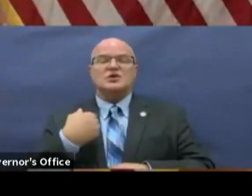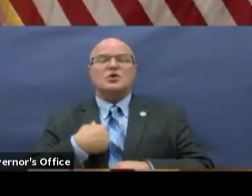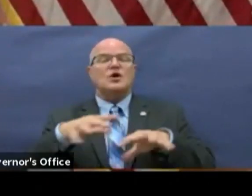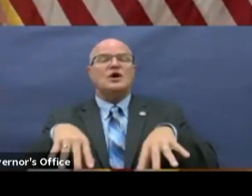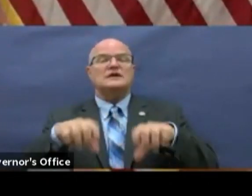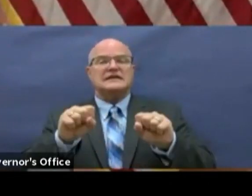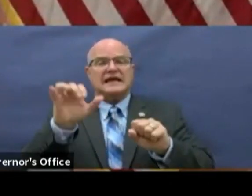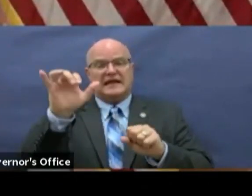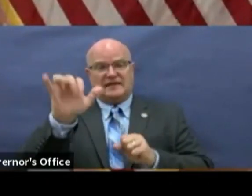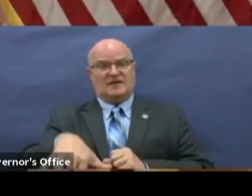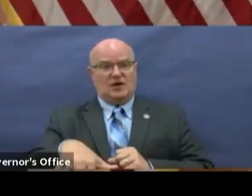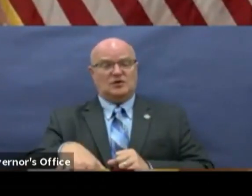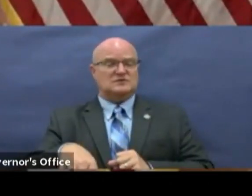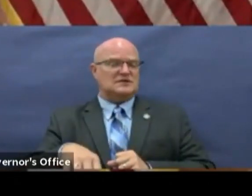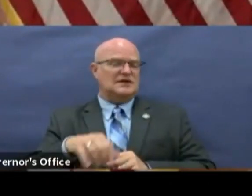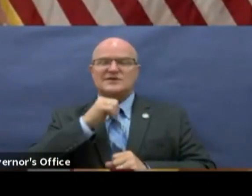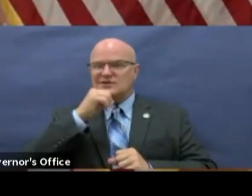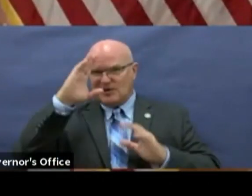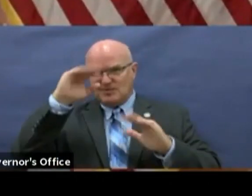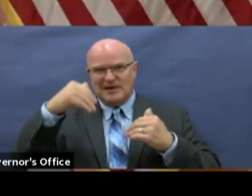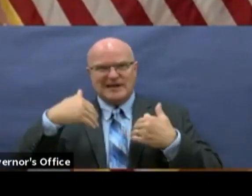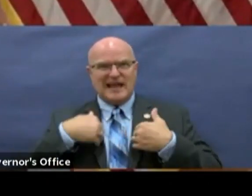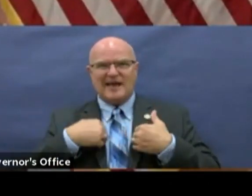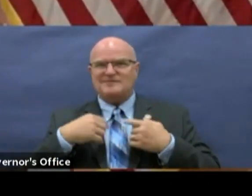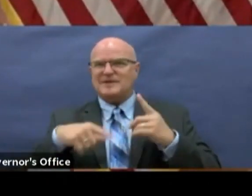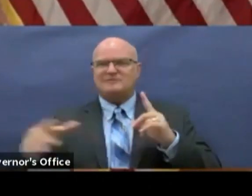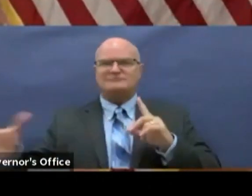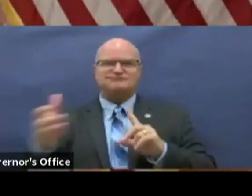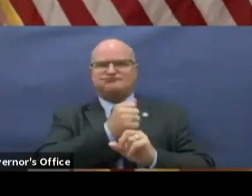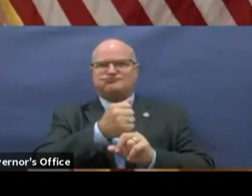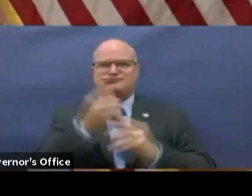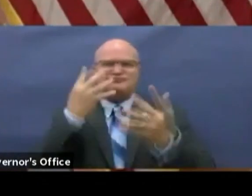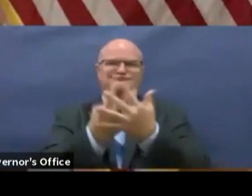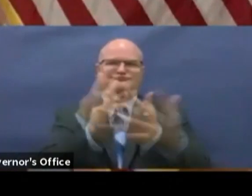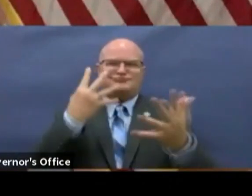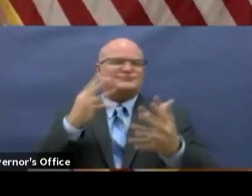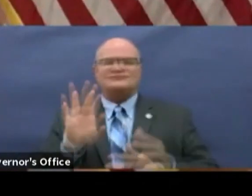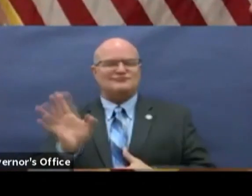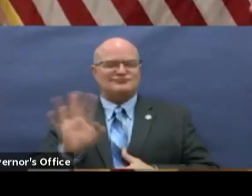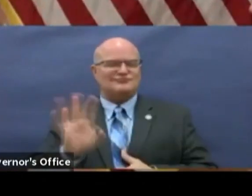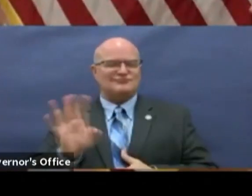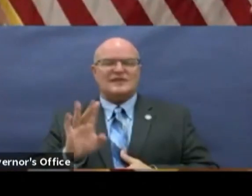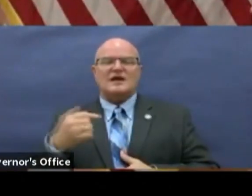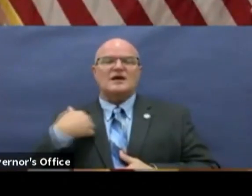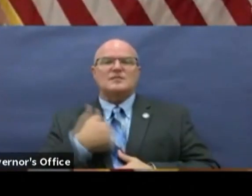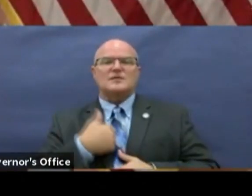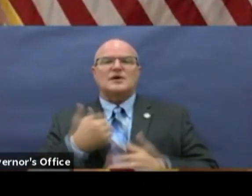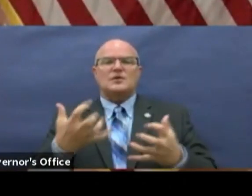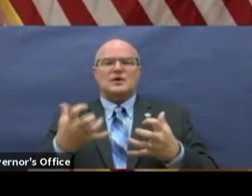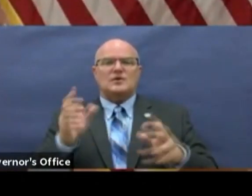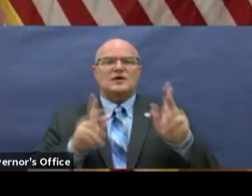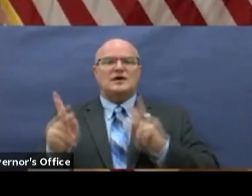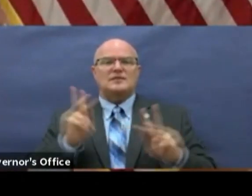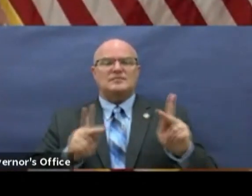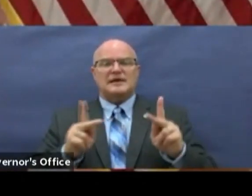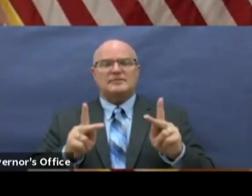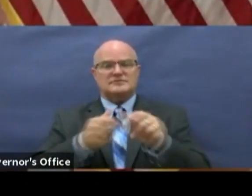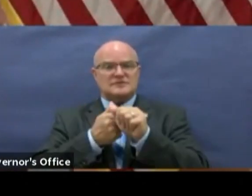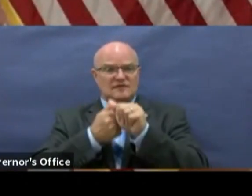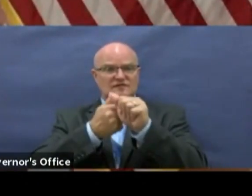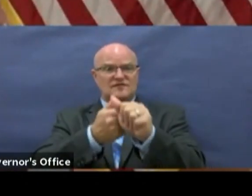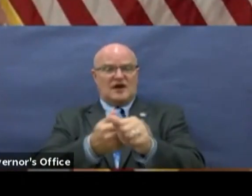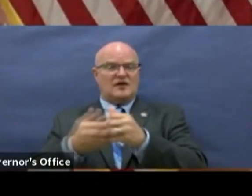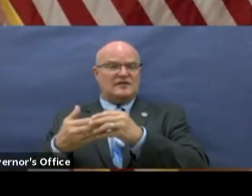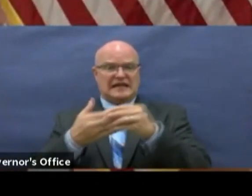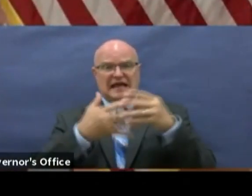steps. We don't expect to have anybody arrested for it, but we do want to have people to comply